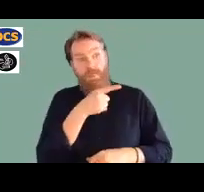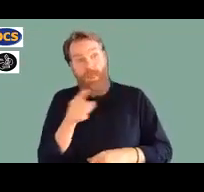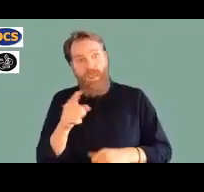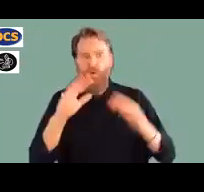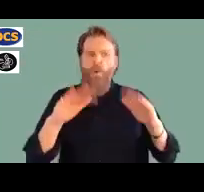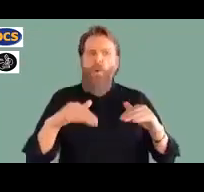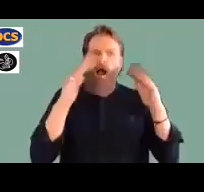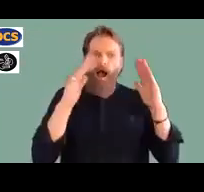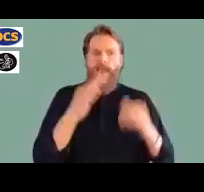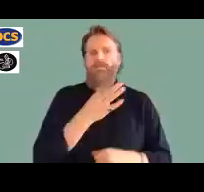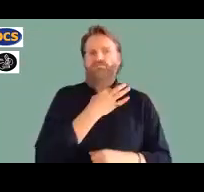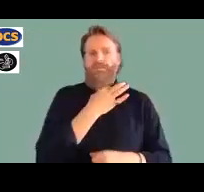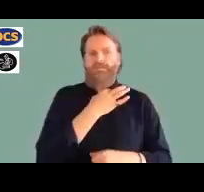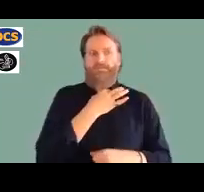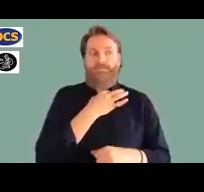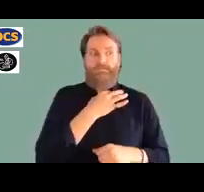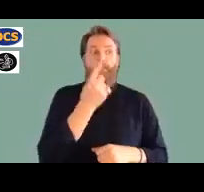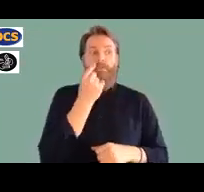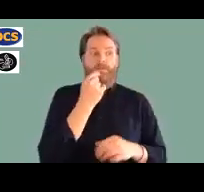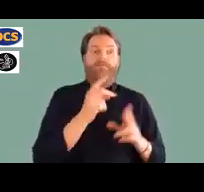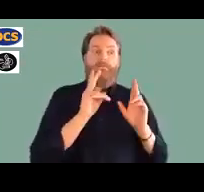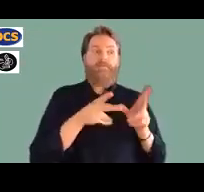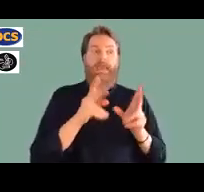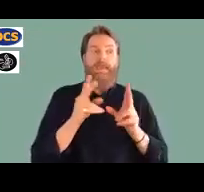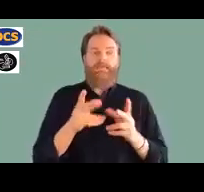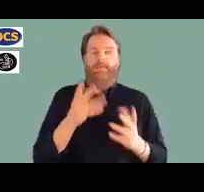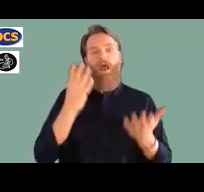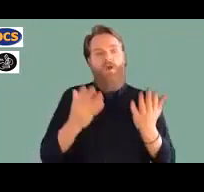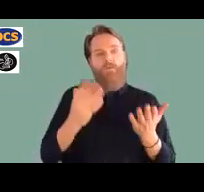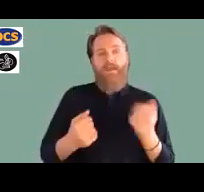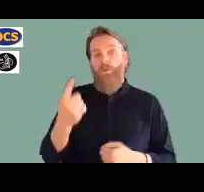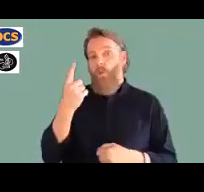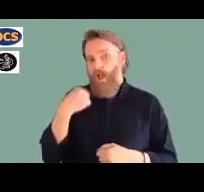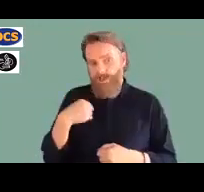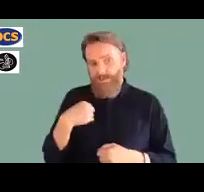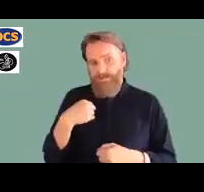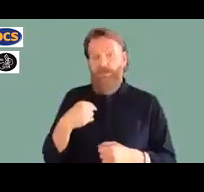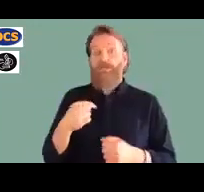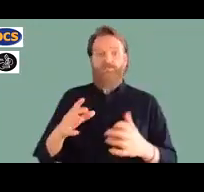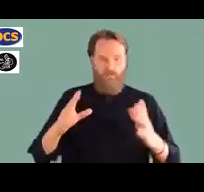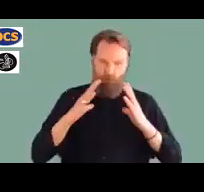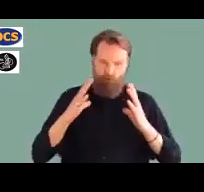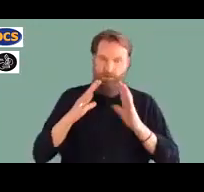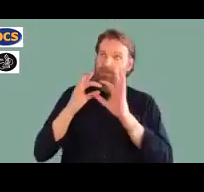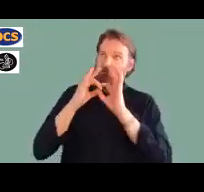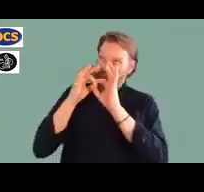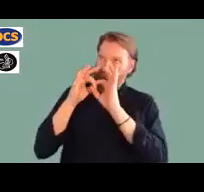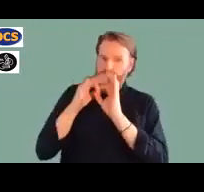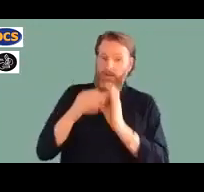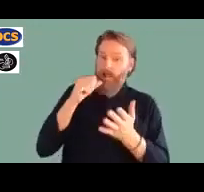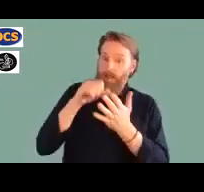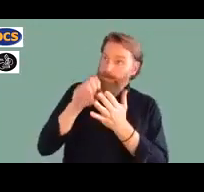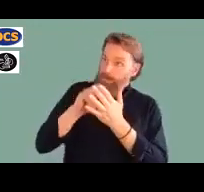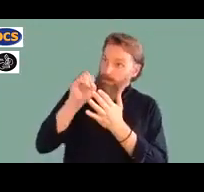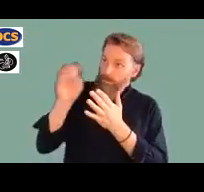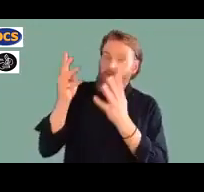to our BAME membership than to their white colleagues. So that engagement has now started in earnest. We're waiting for a reply, Mohammed, to our